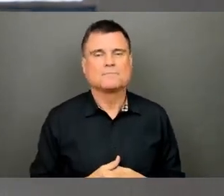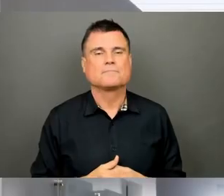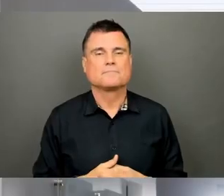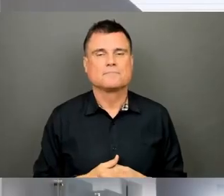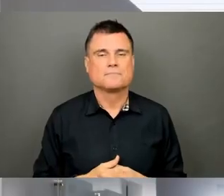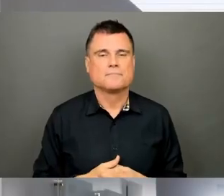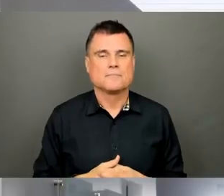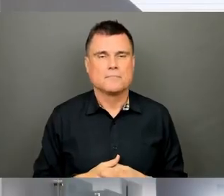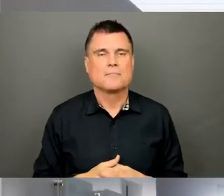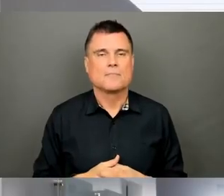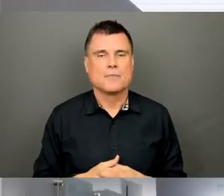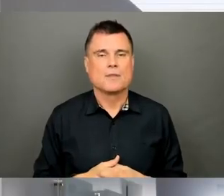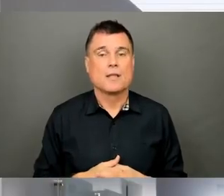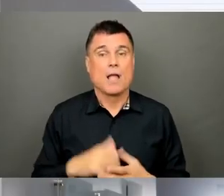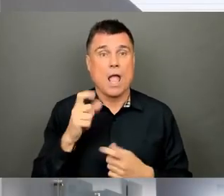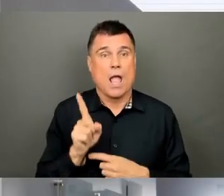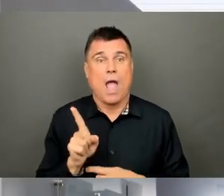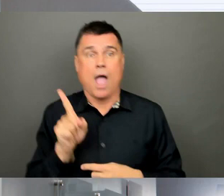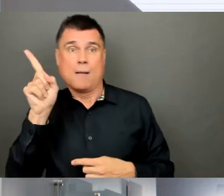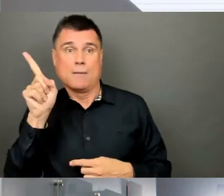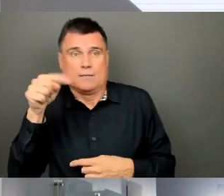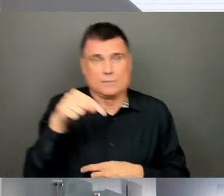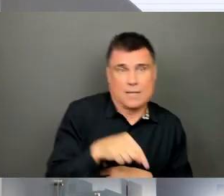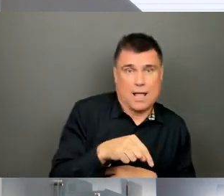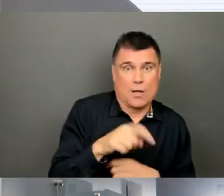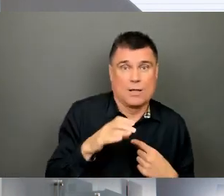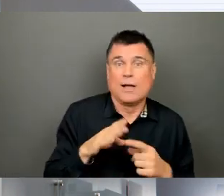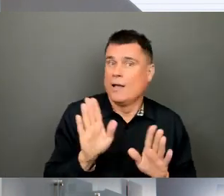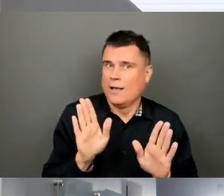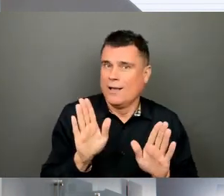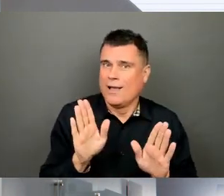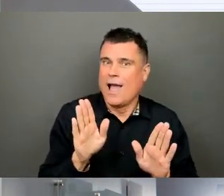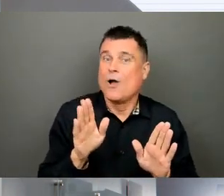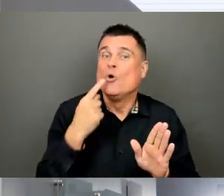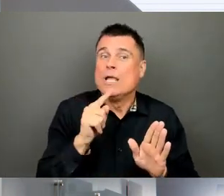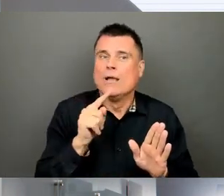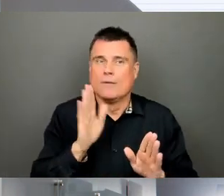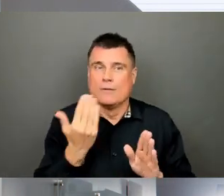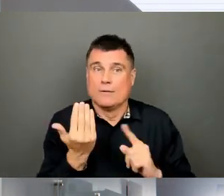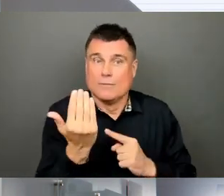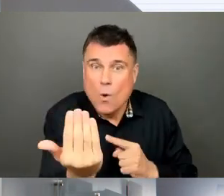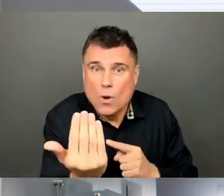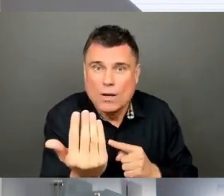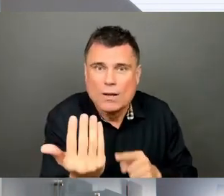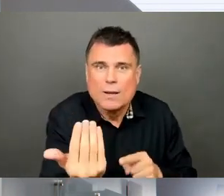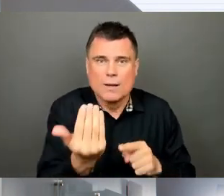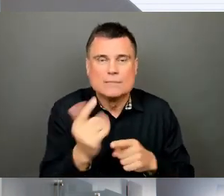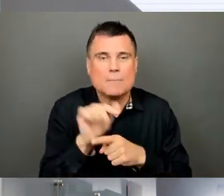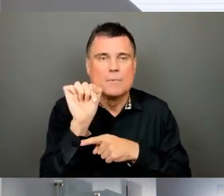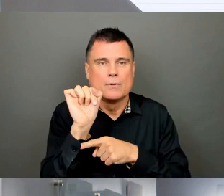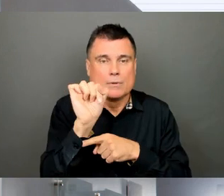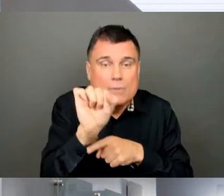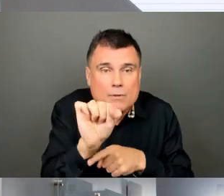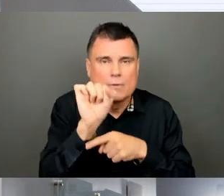going forward. So how the emphasis on the up groove and the down groove was down and up. Now the emphasis is forward,